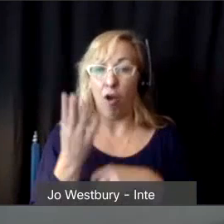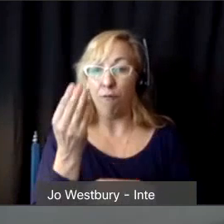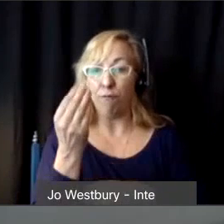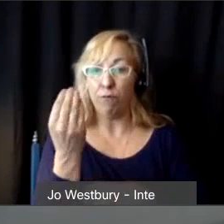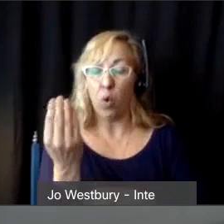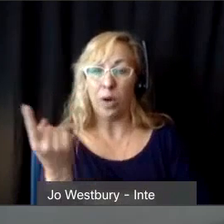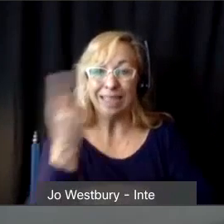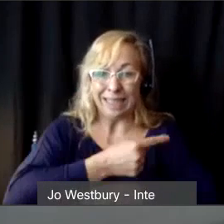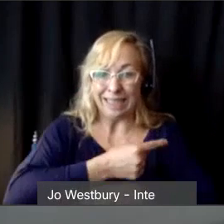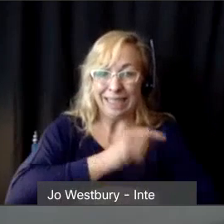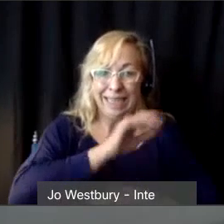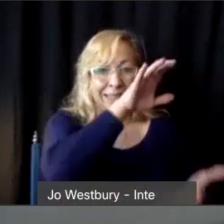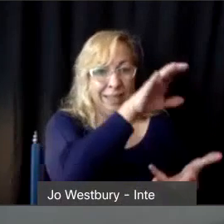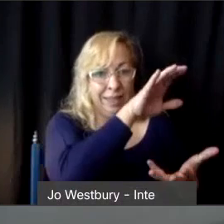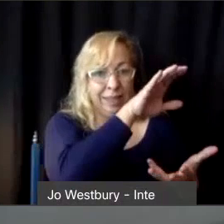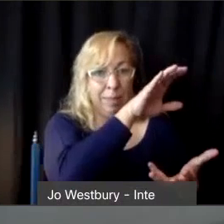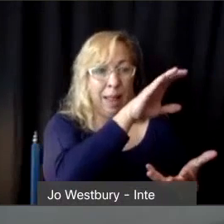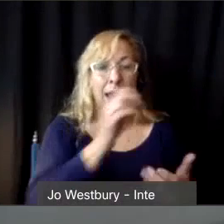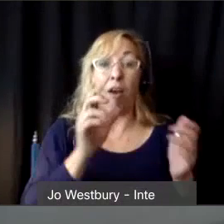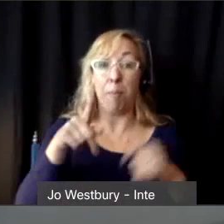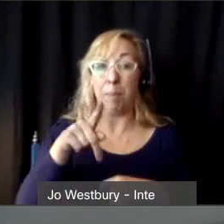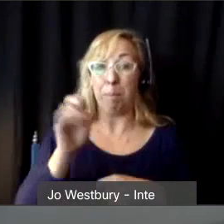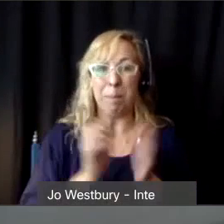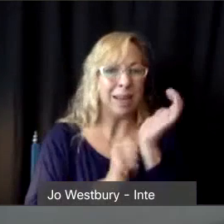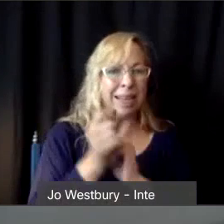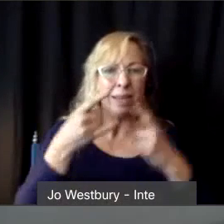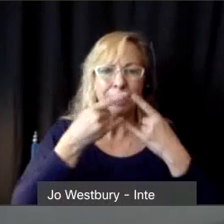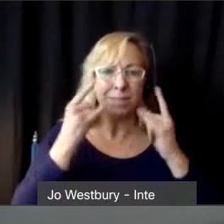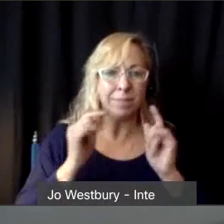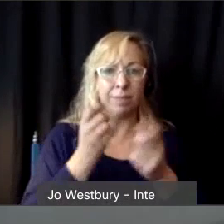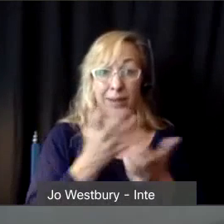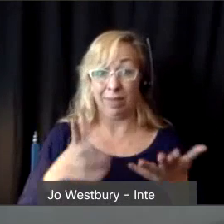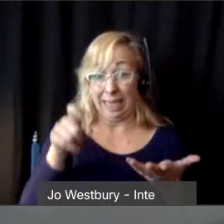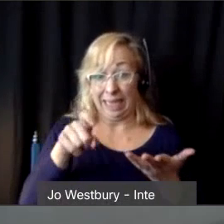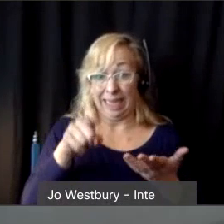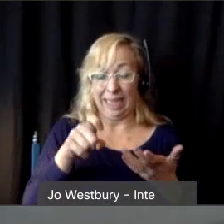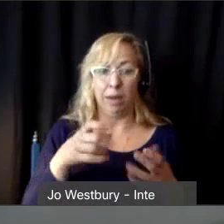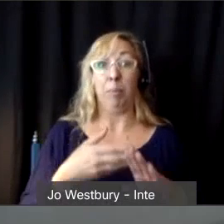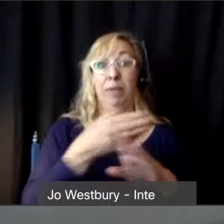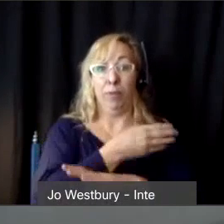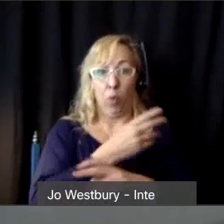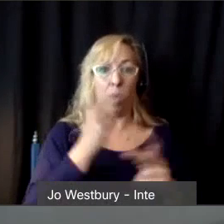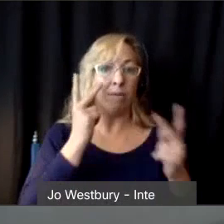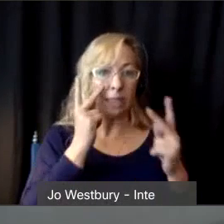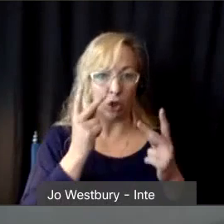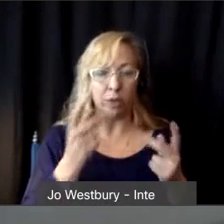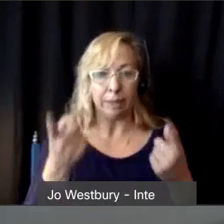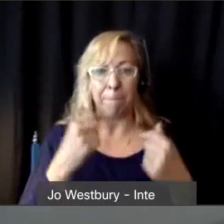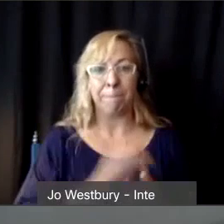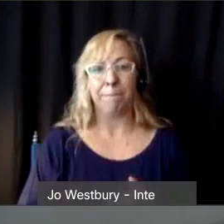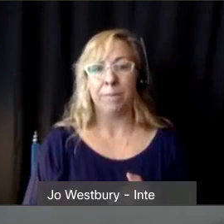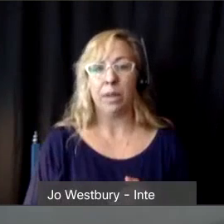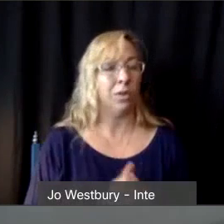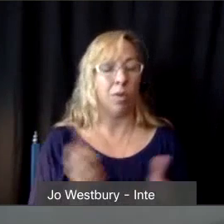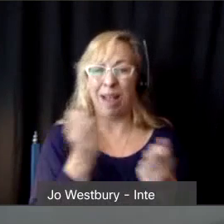need should there be an outbreak related to the visit occurring. So they just need to make sure that they have on hand all